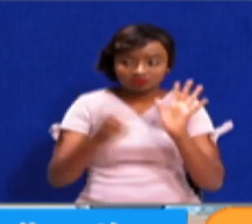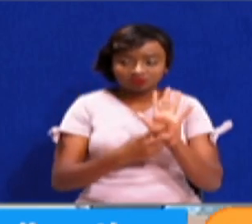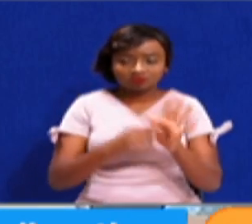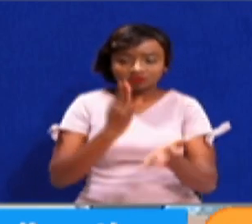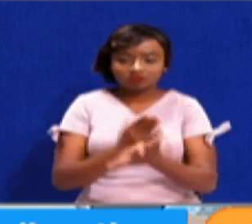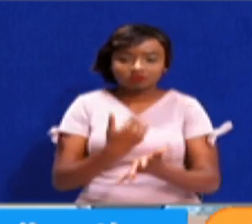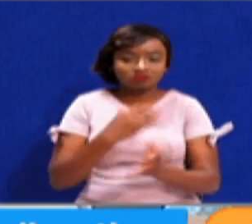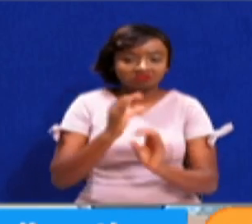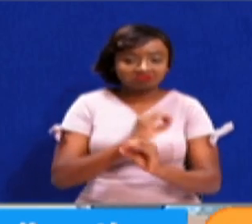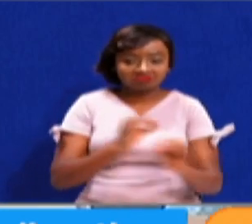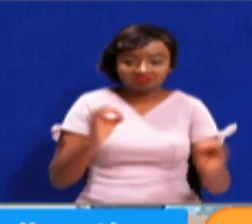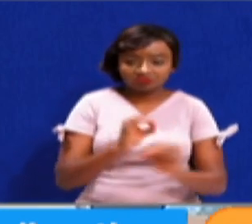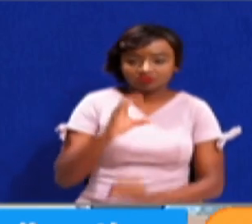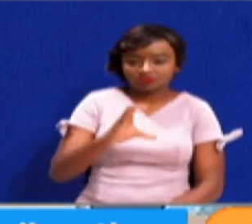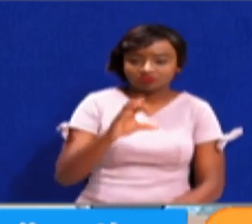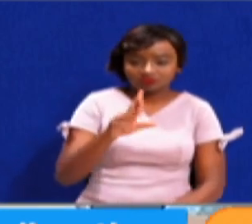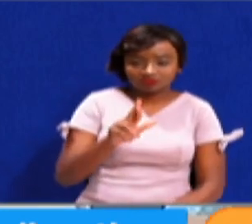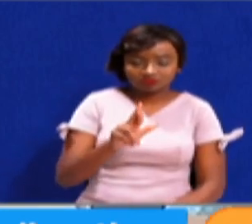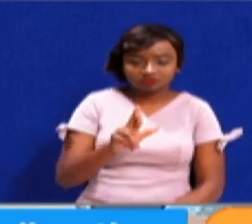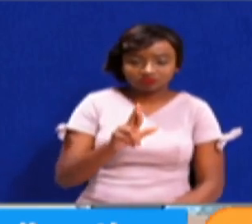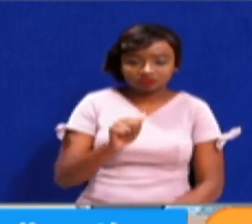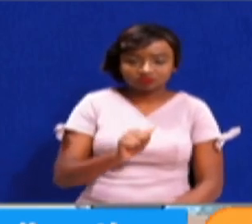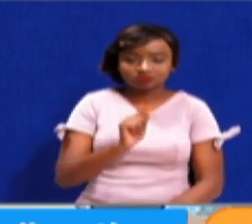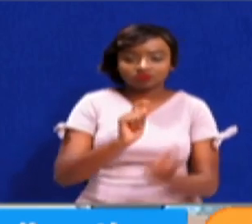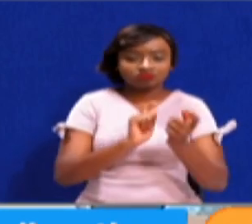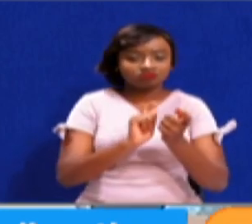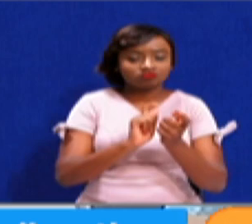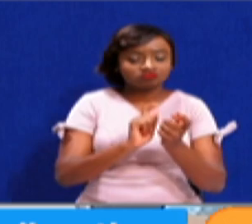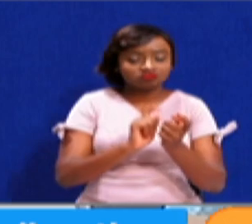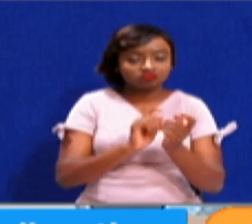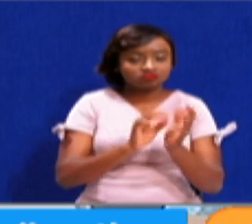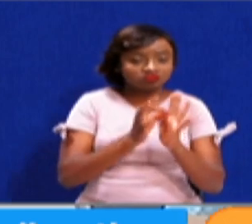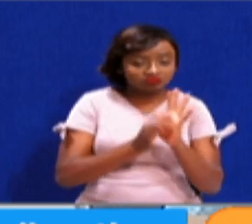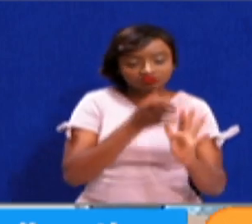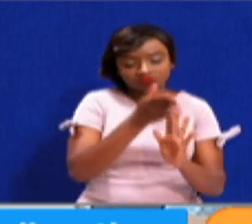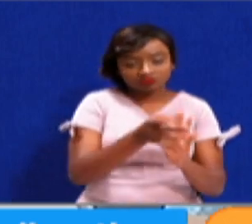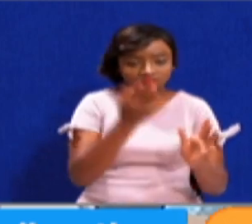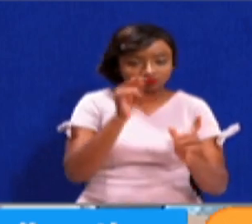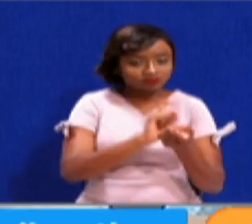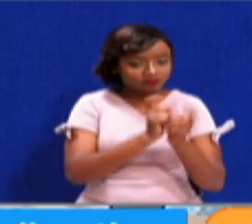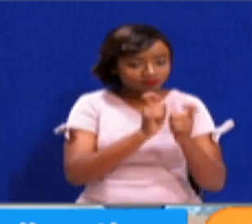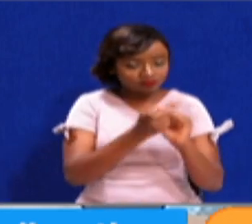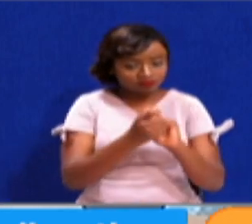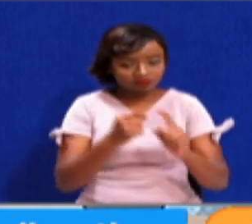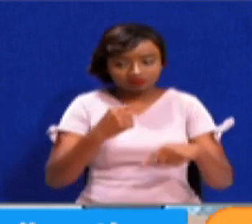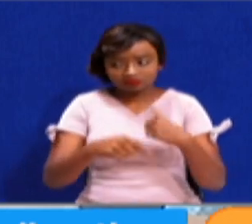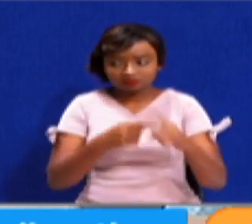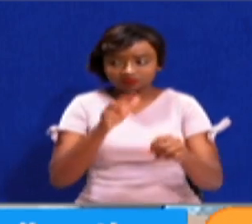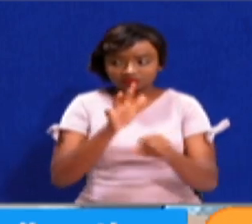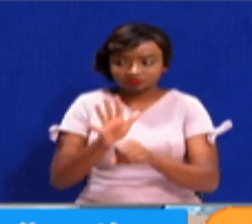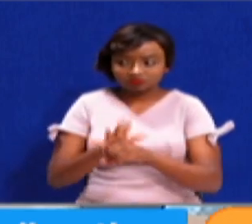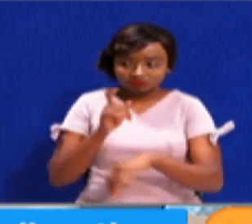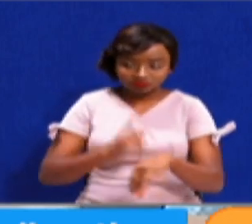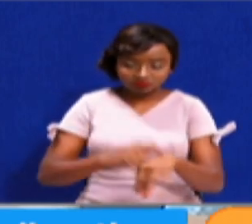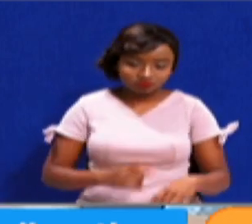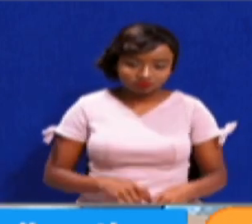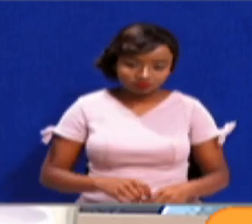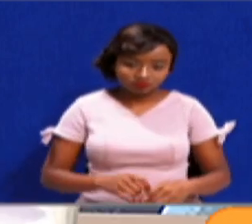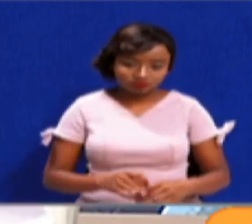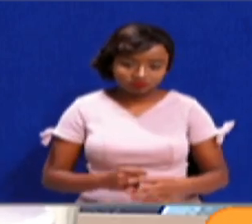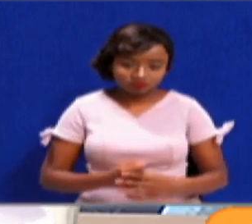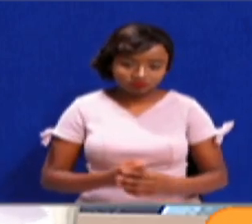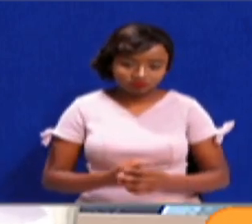formula before the Senate, because the that formula has been amended a couple of times, and as we speak, is still being amended, going by what Francis